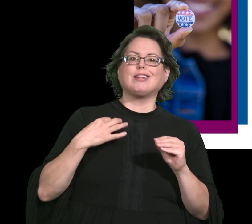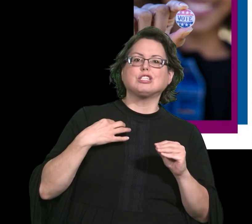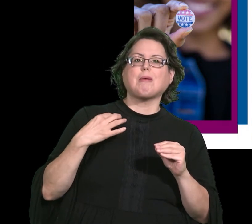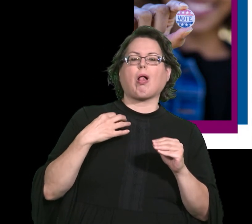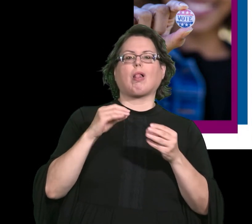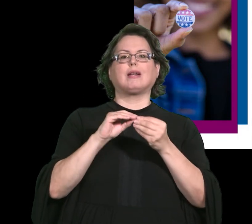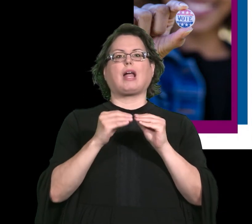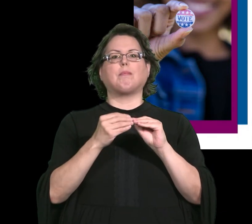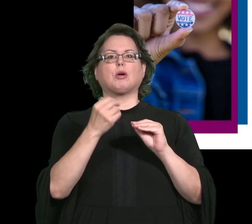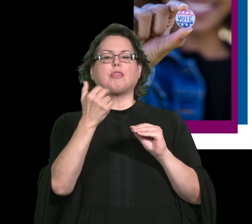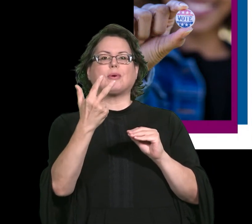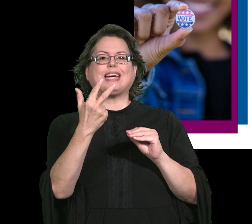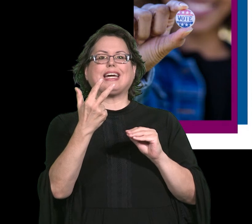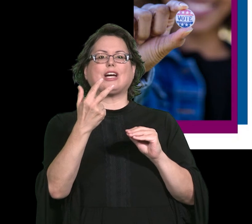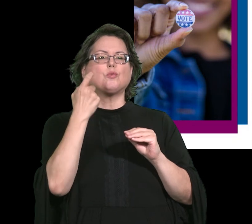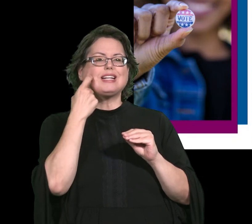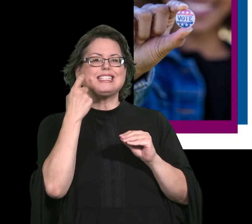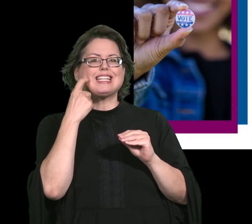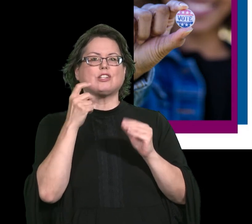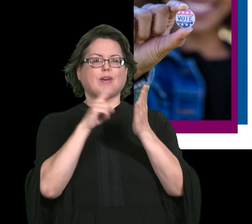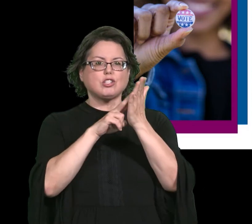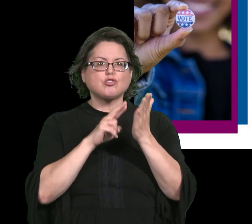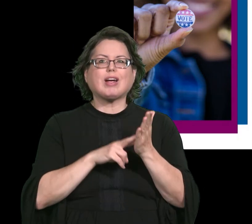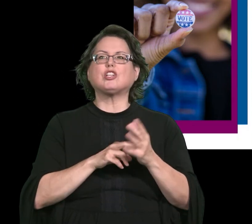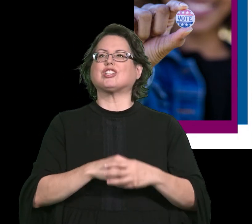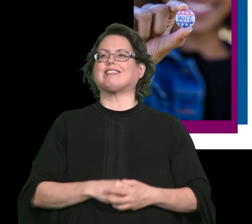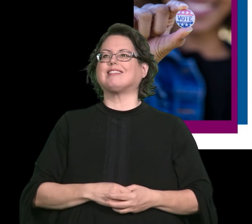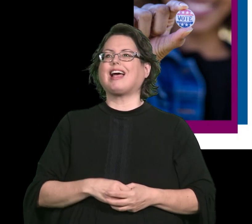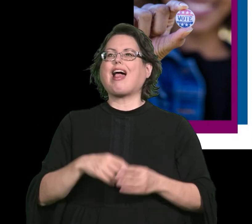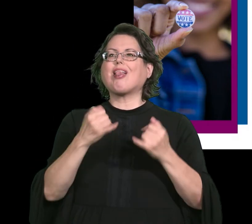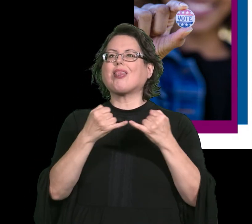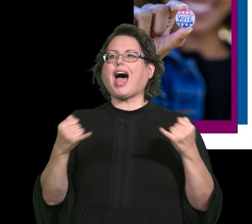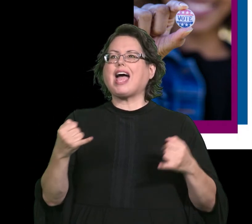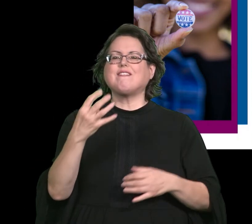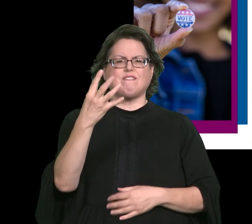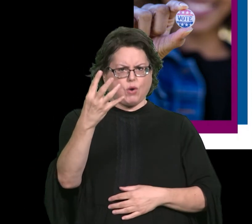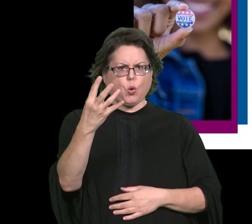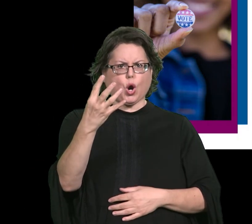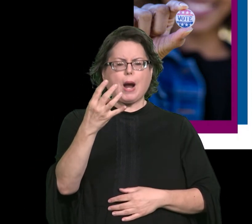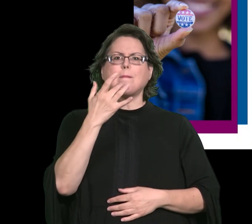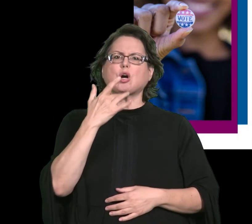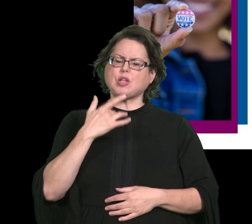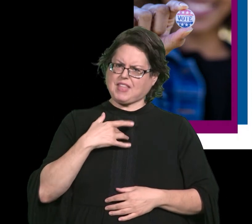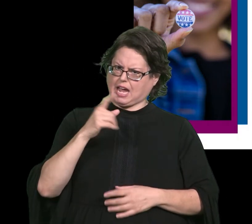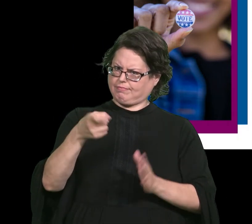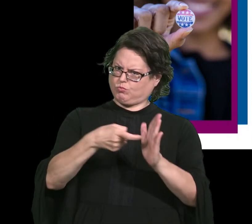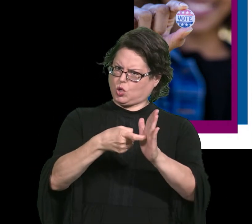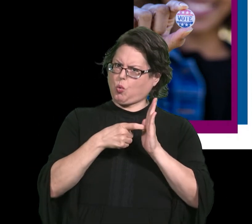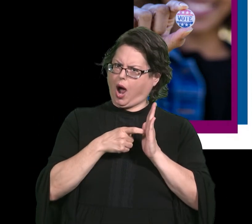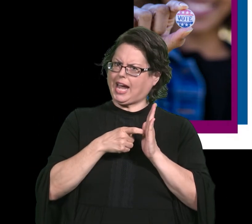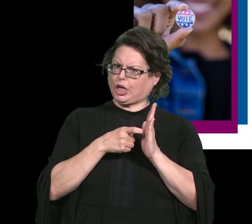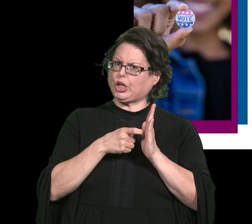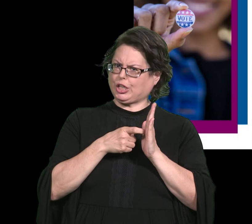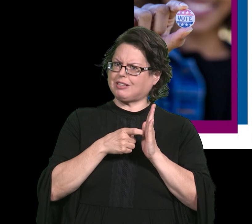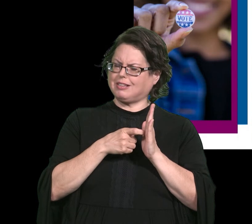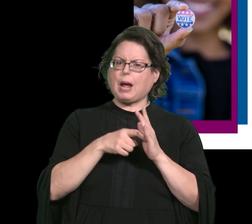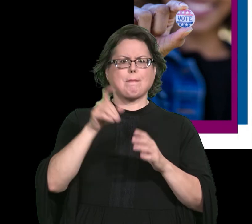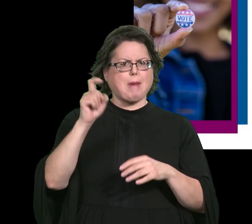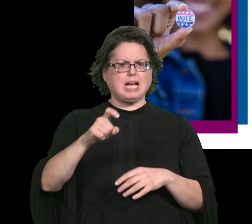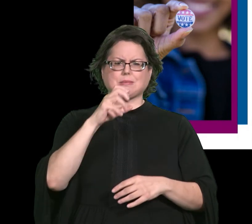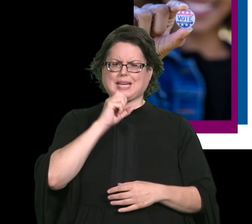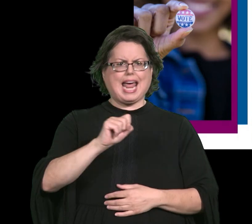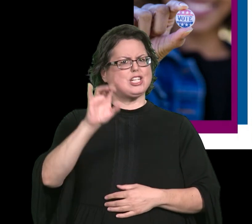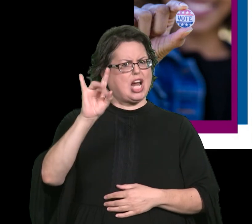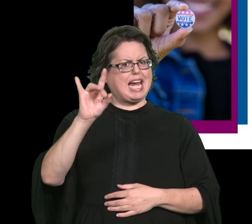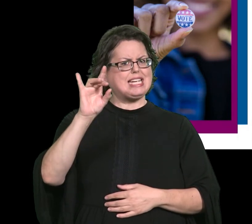reason, new registration or other reason. Line 4, your birth date is required. You need to be 18 years